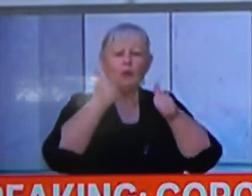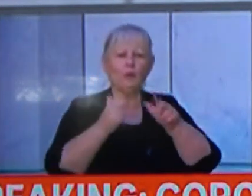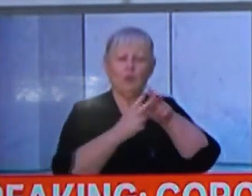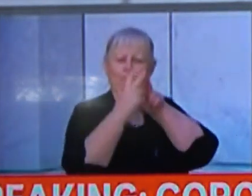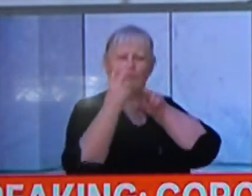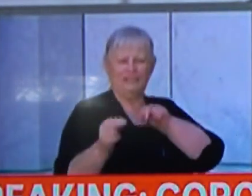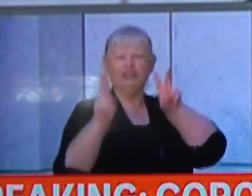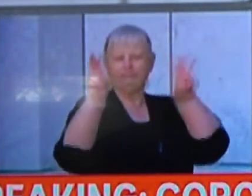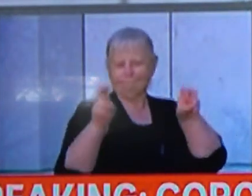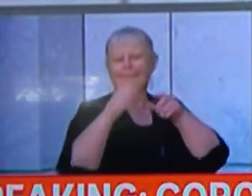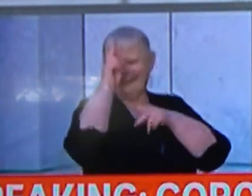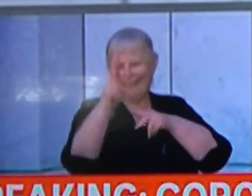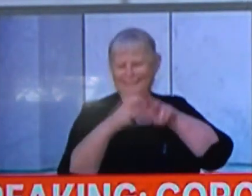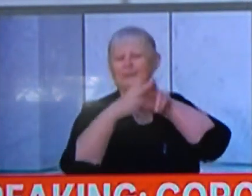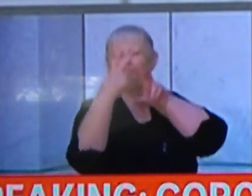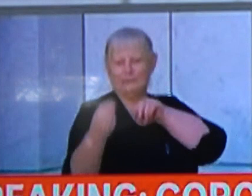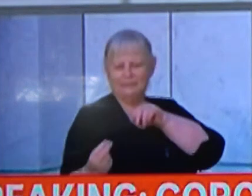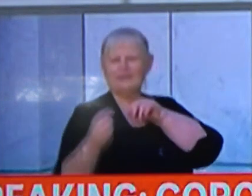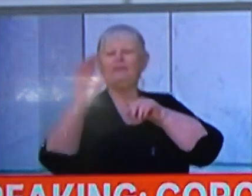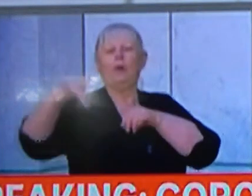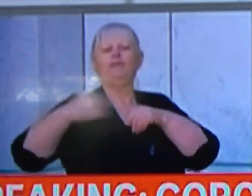to recovery on the other side.